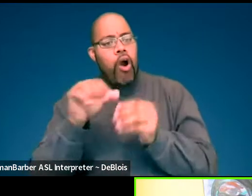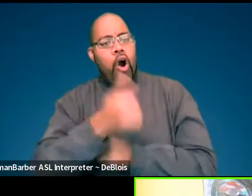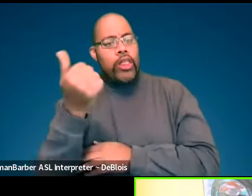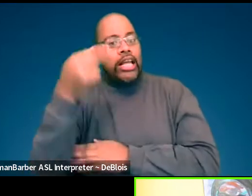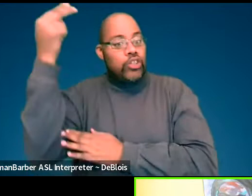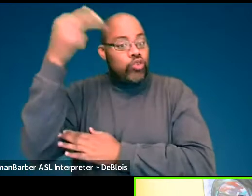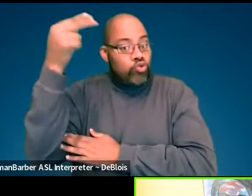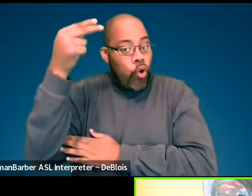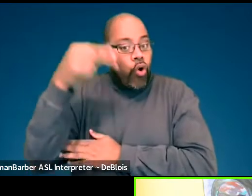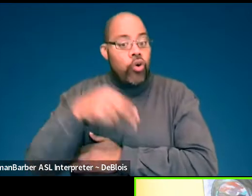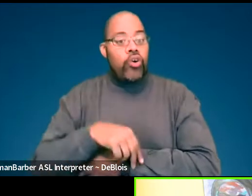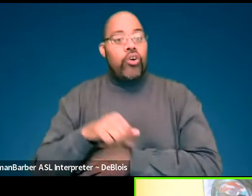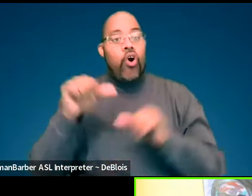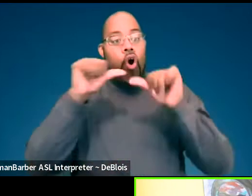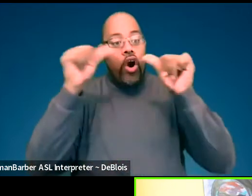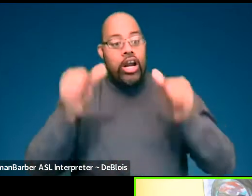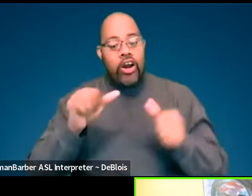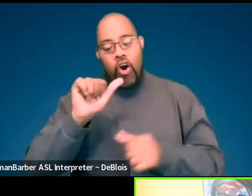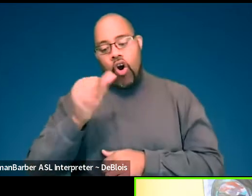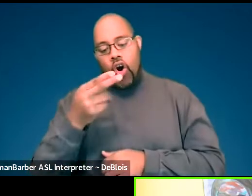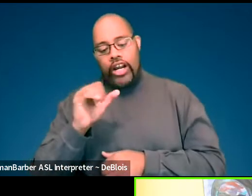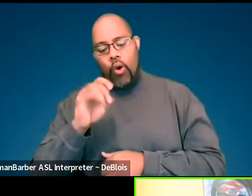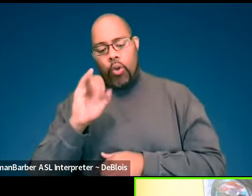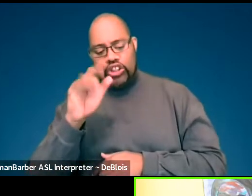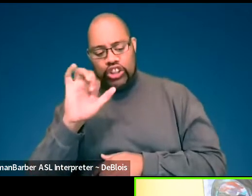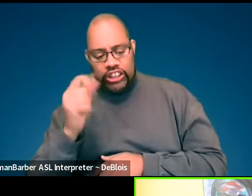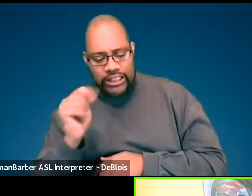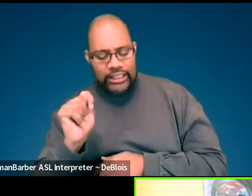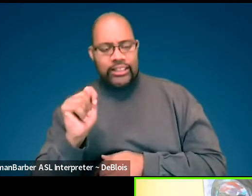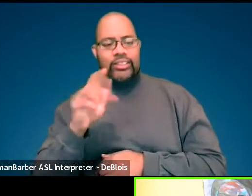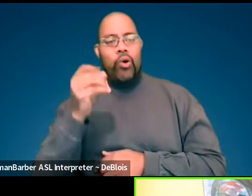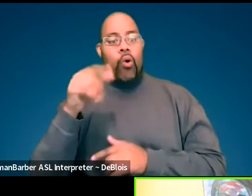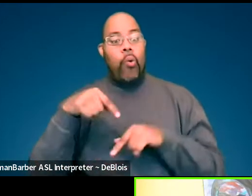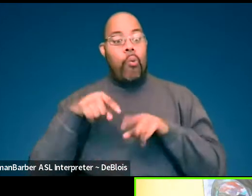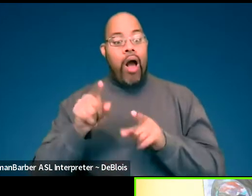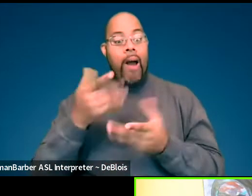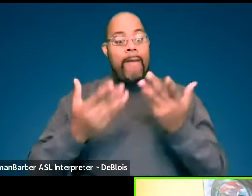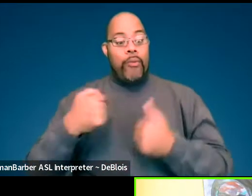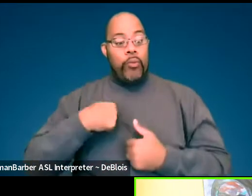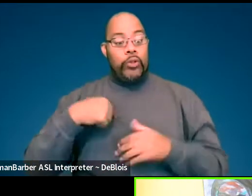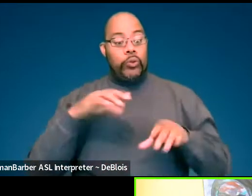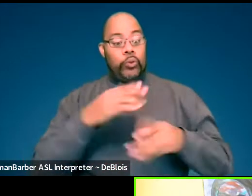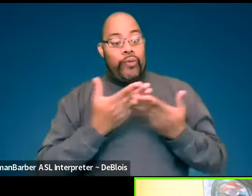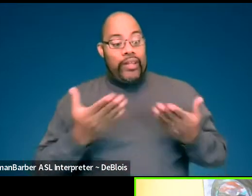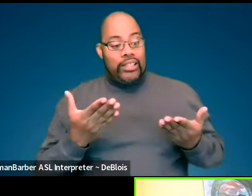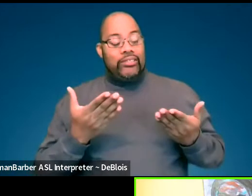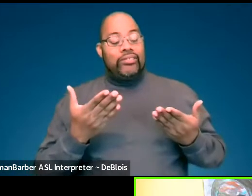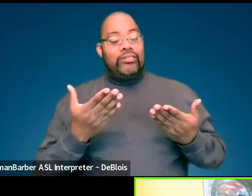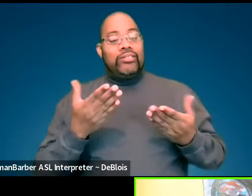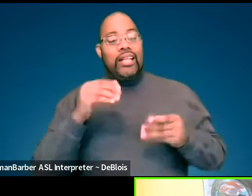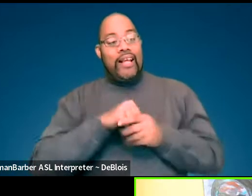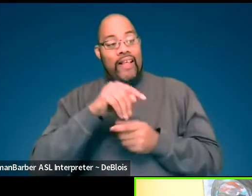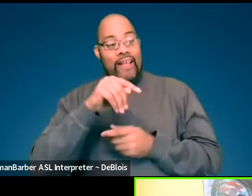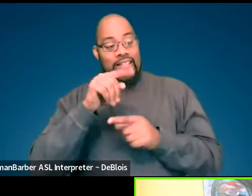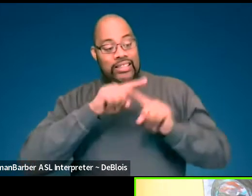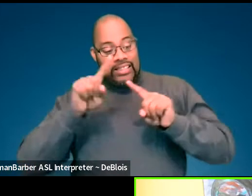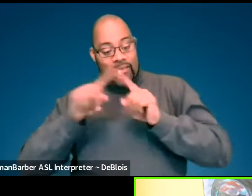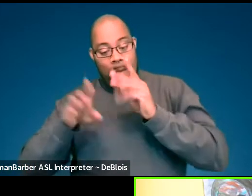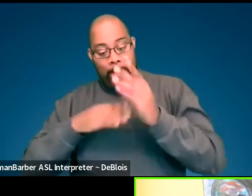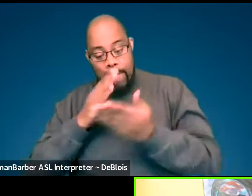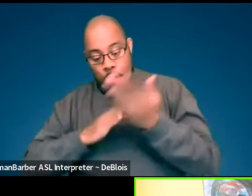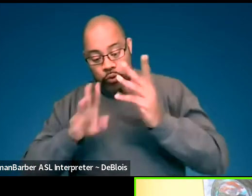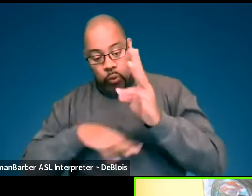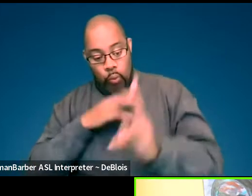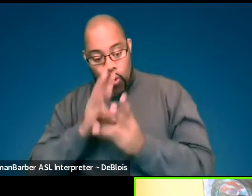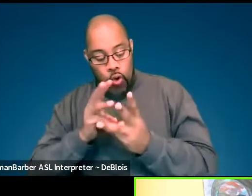historical archaeologists. So while we might be doing things in various parts of the